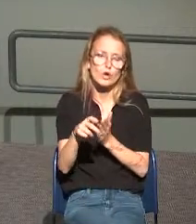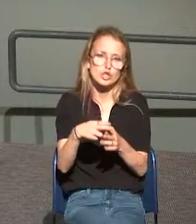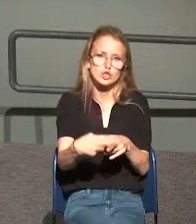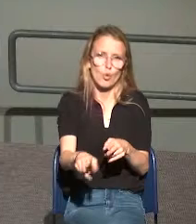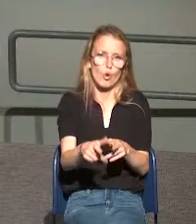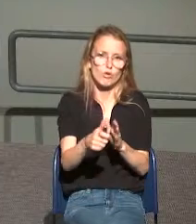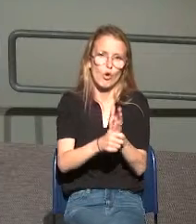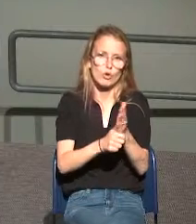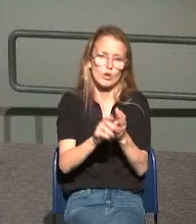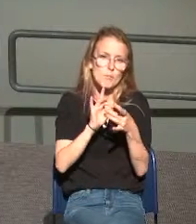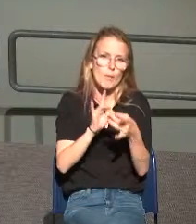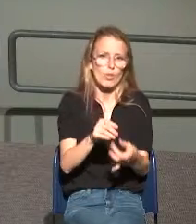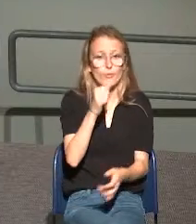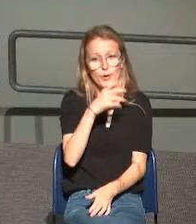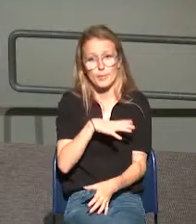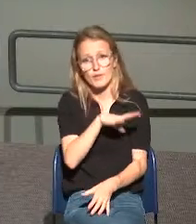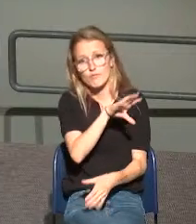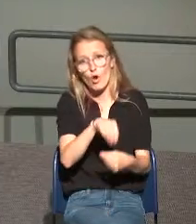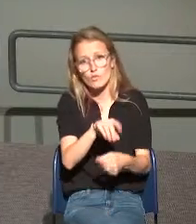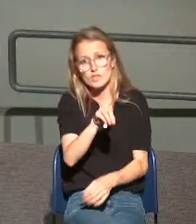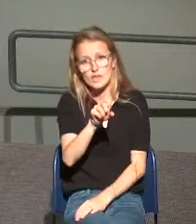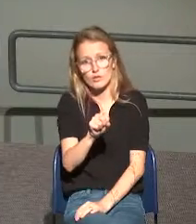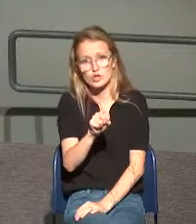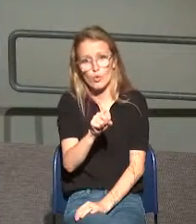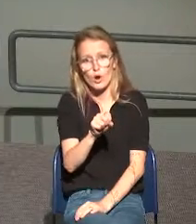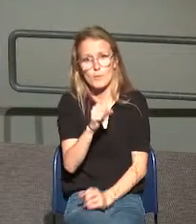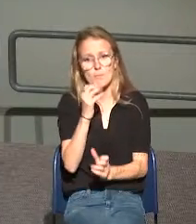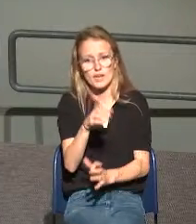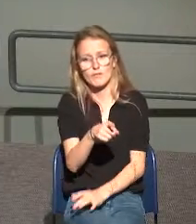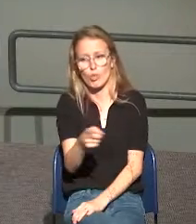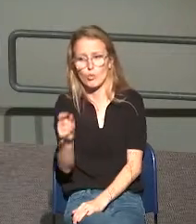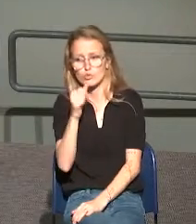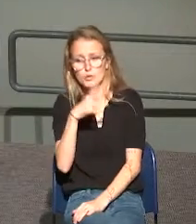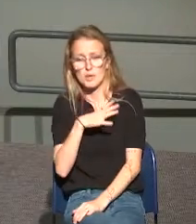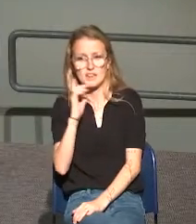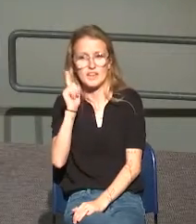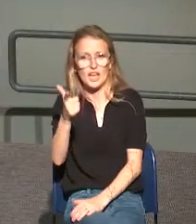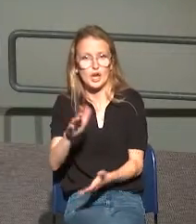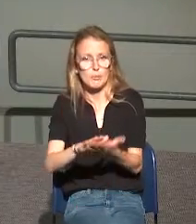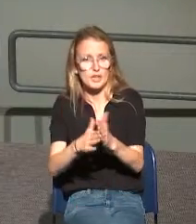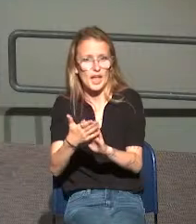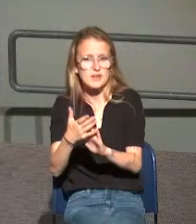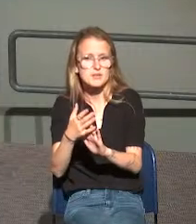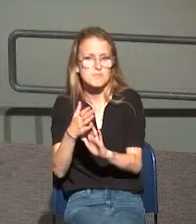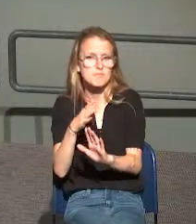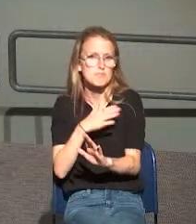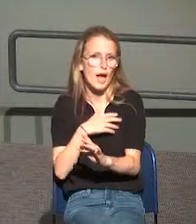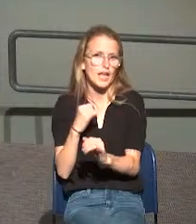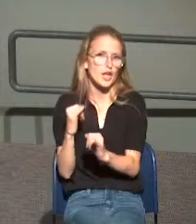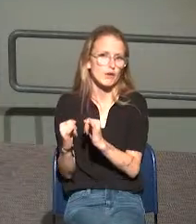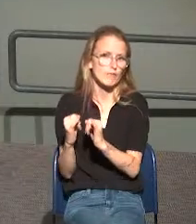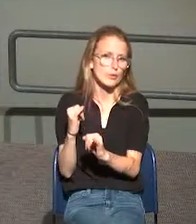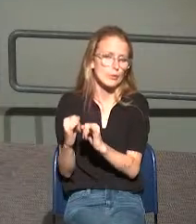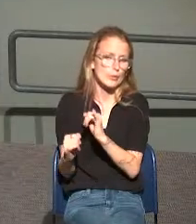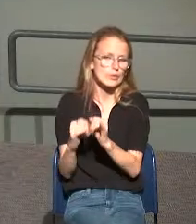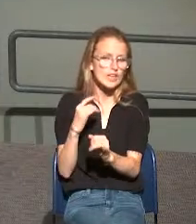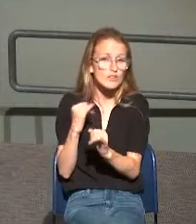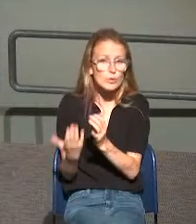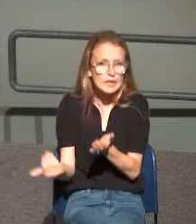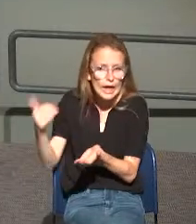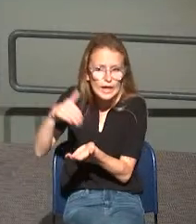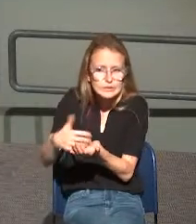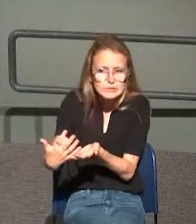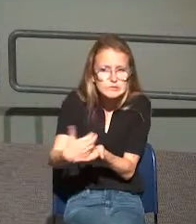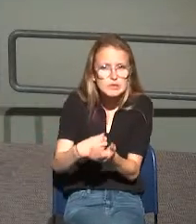of Desert Storm. And a lot of those women later on became I interviewed them again to get other experiences from